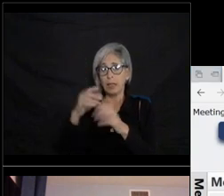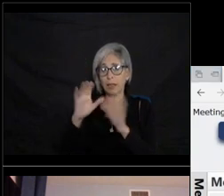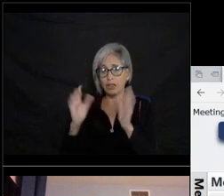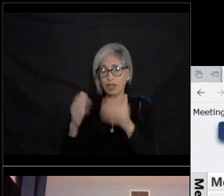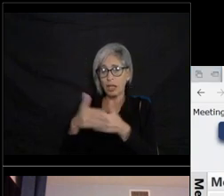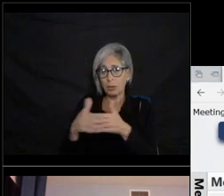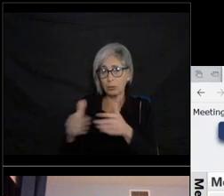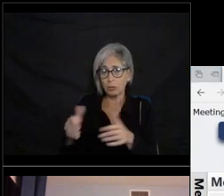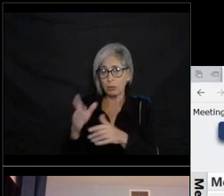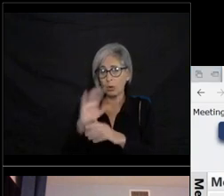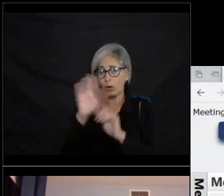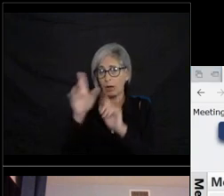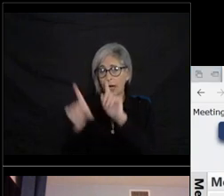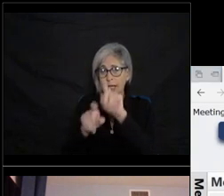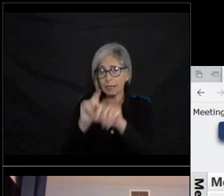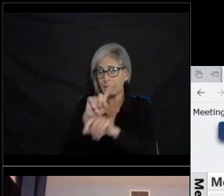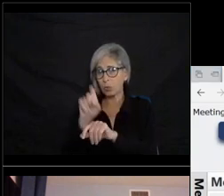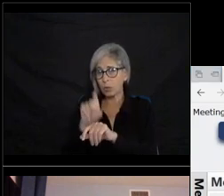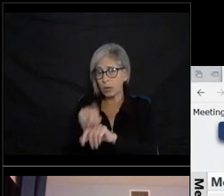or asking a question?